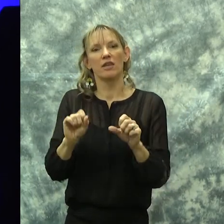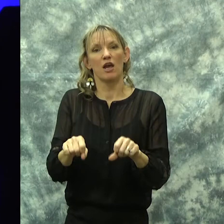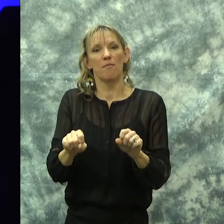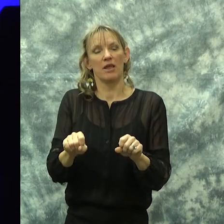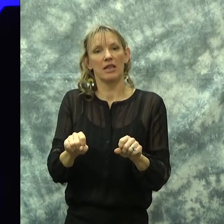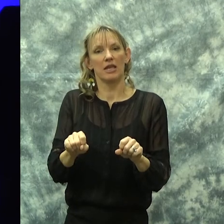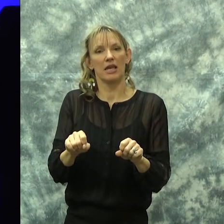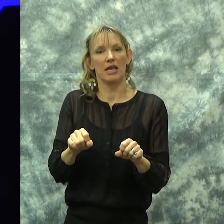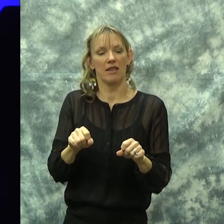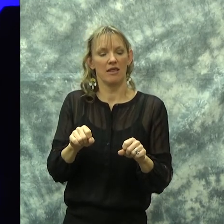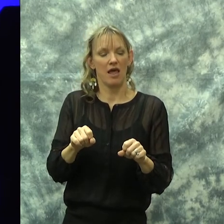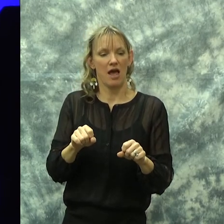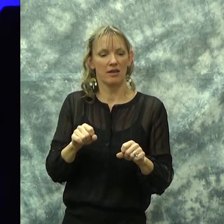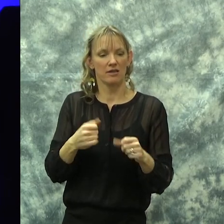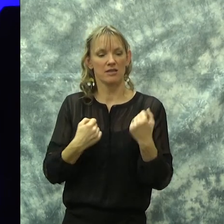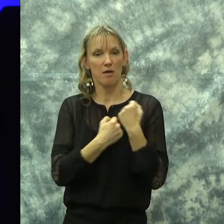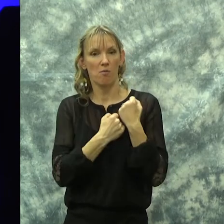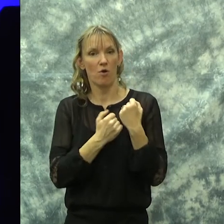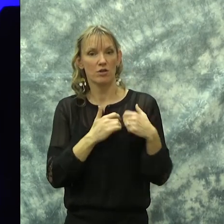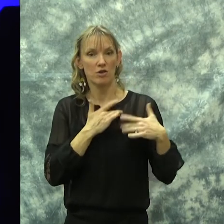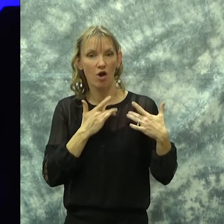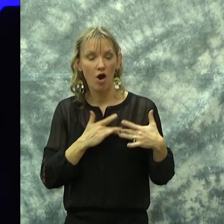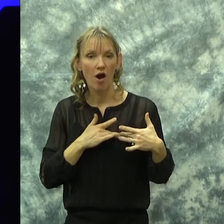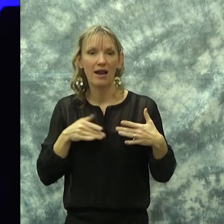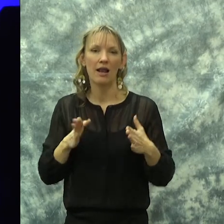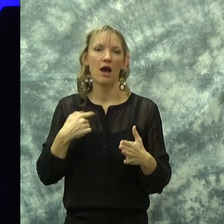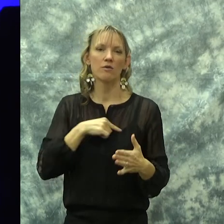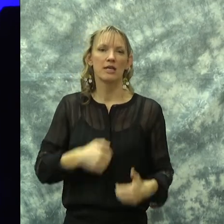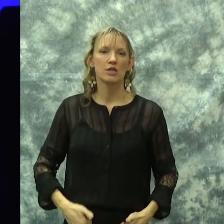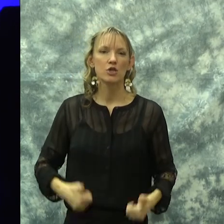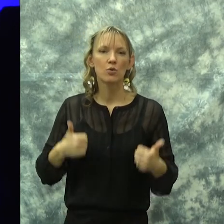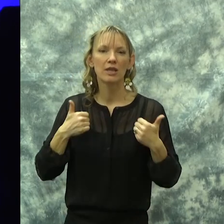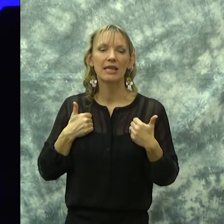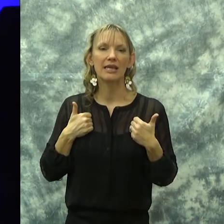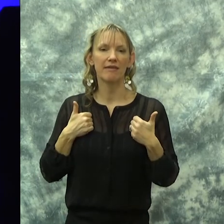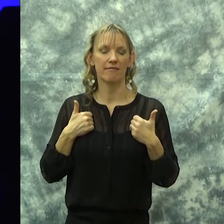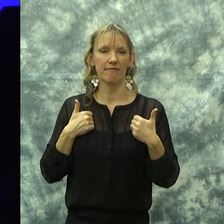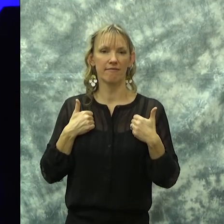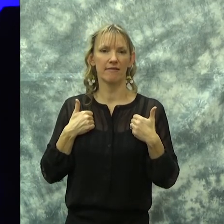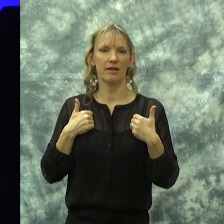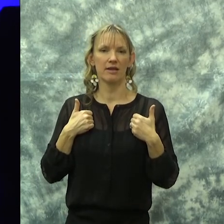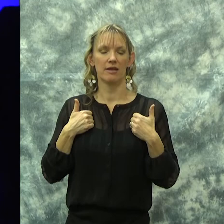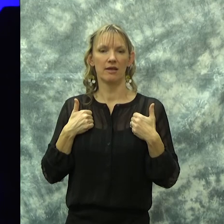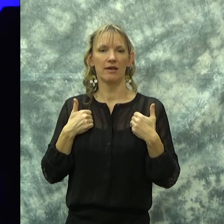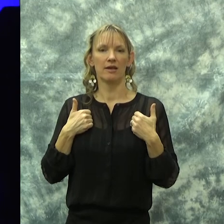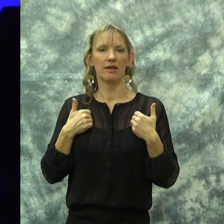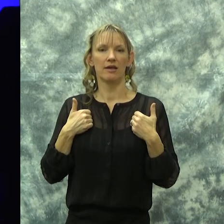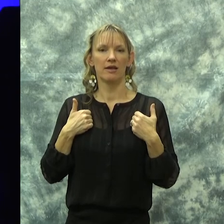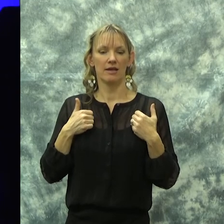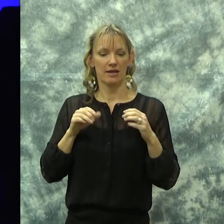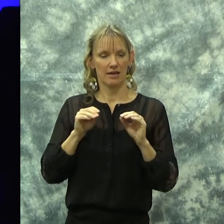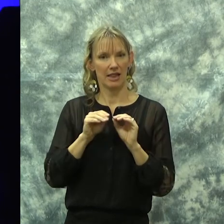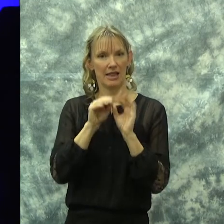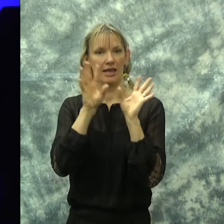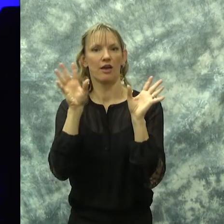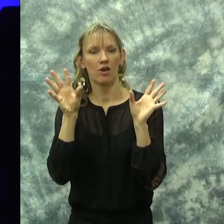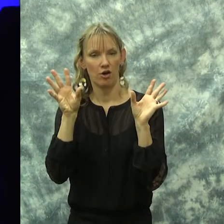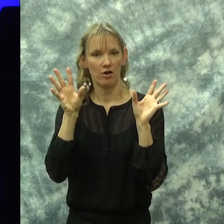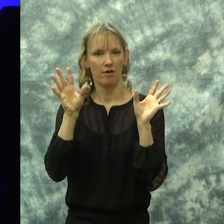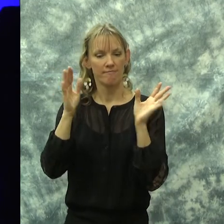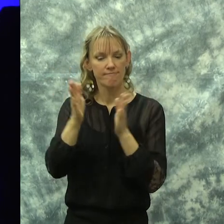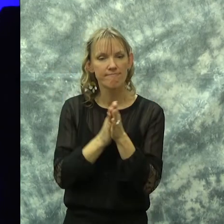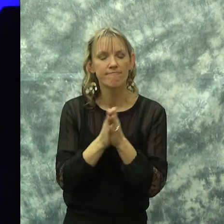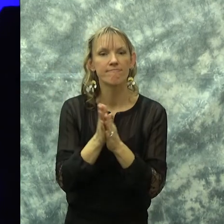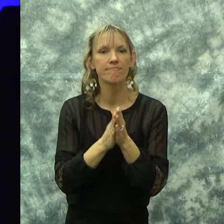suits our heart best, that allows us to live fervently and transparently